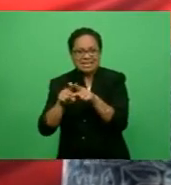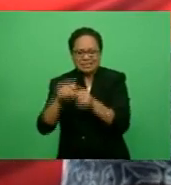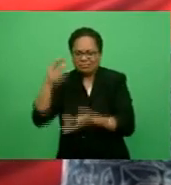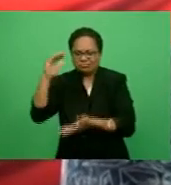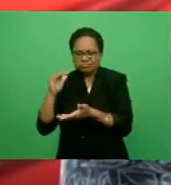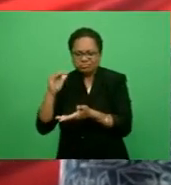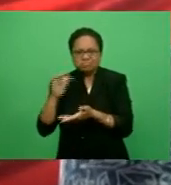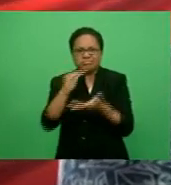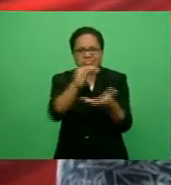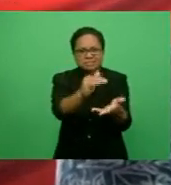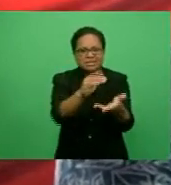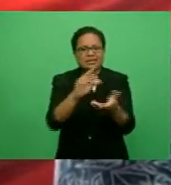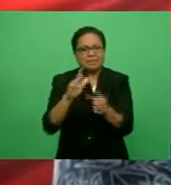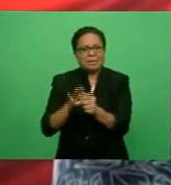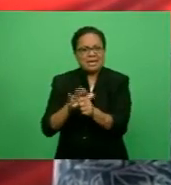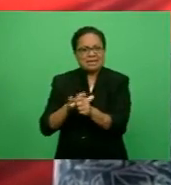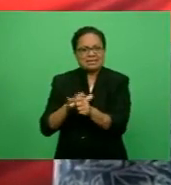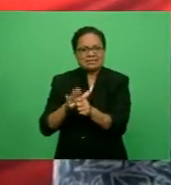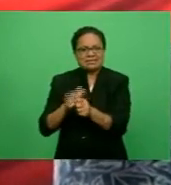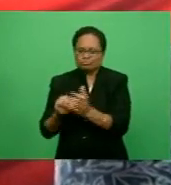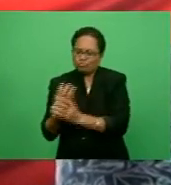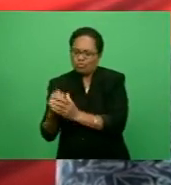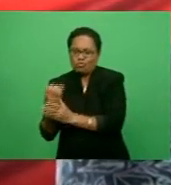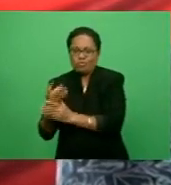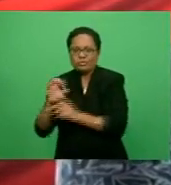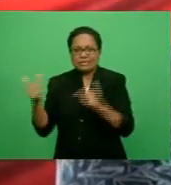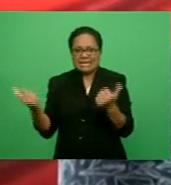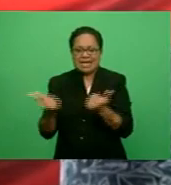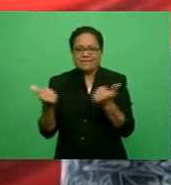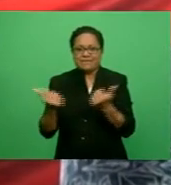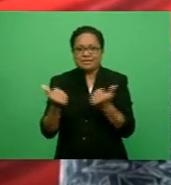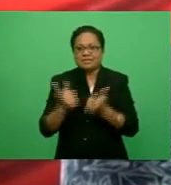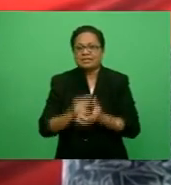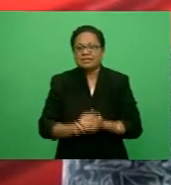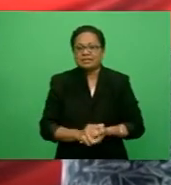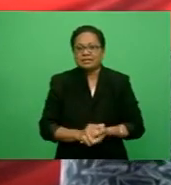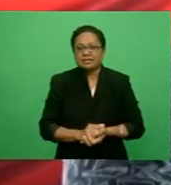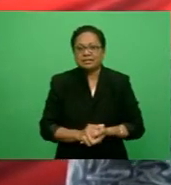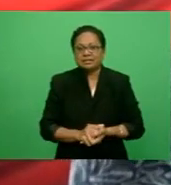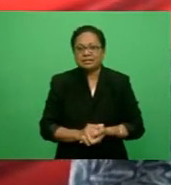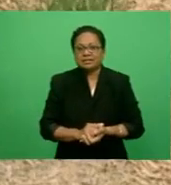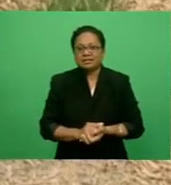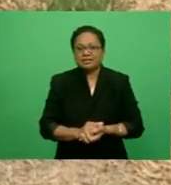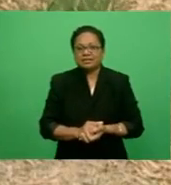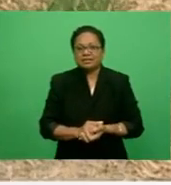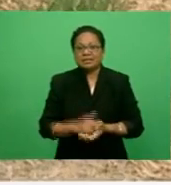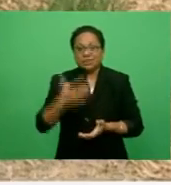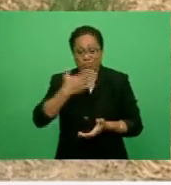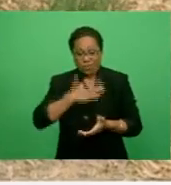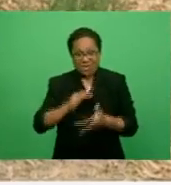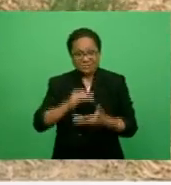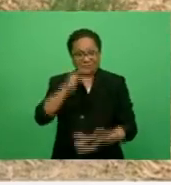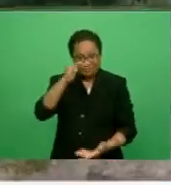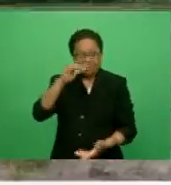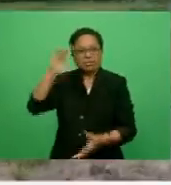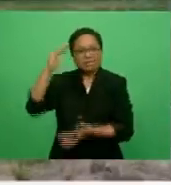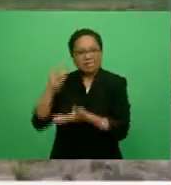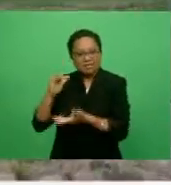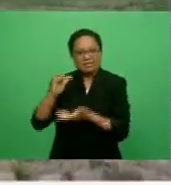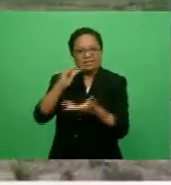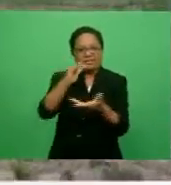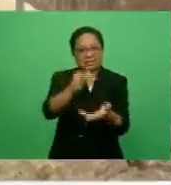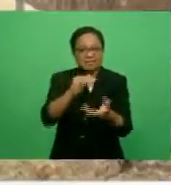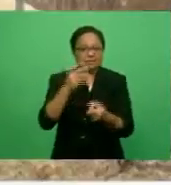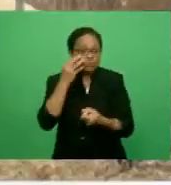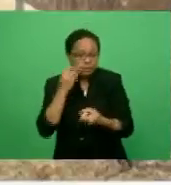around, basically, on the left of the mean productivity. While sugar and other crops